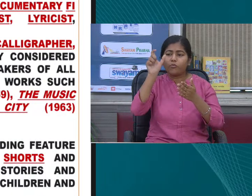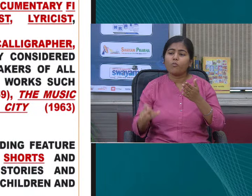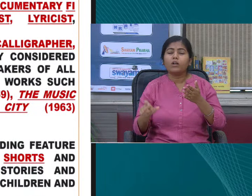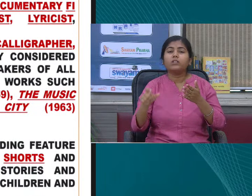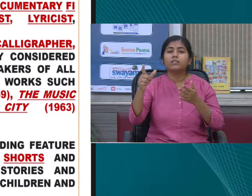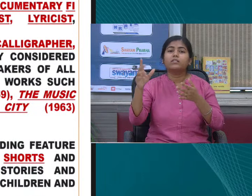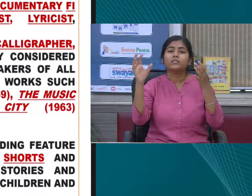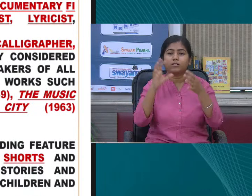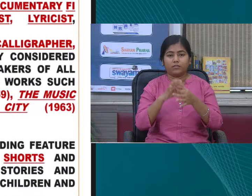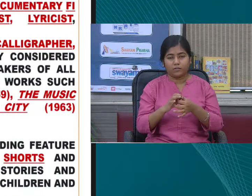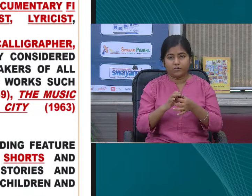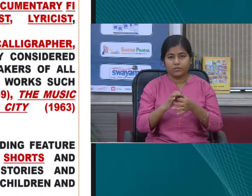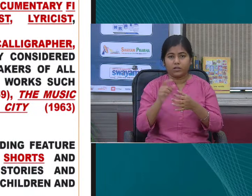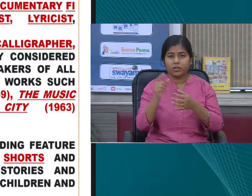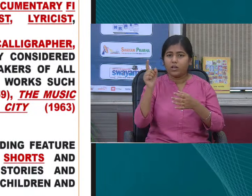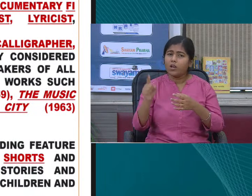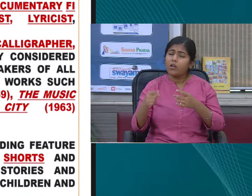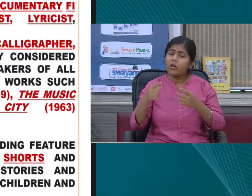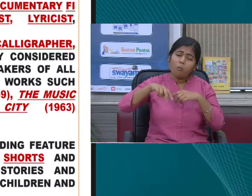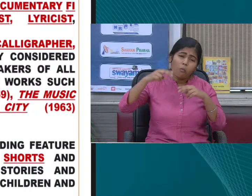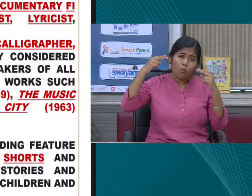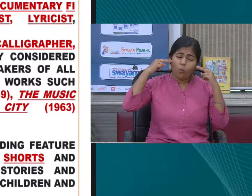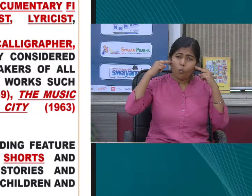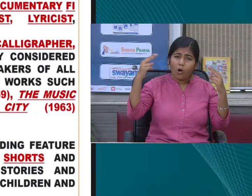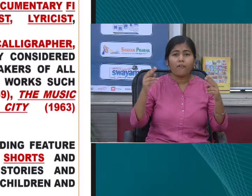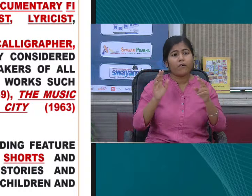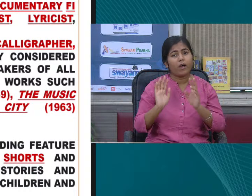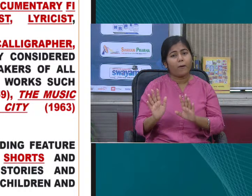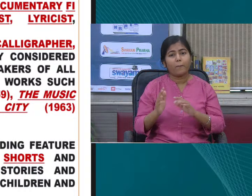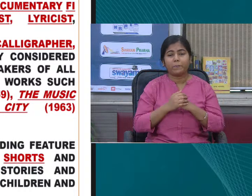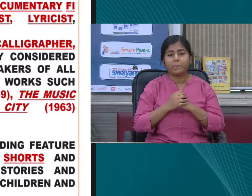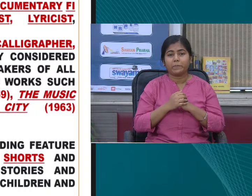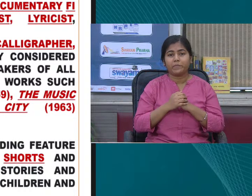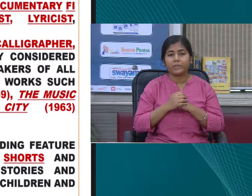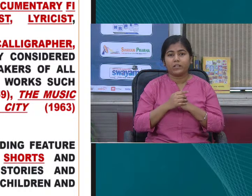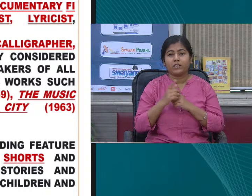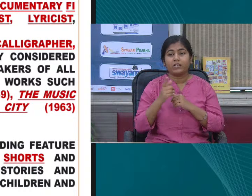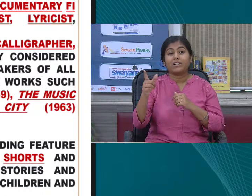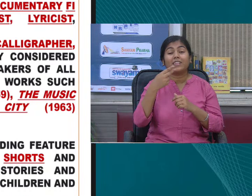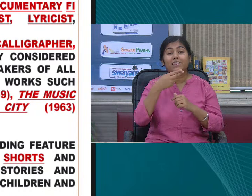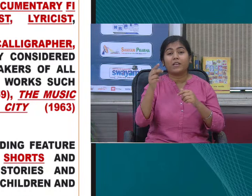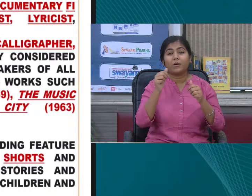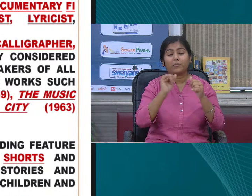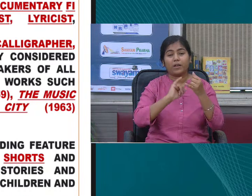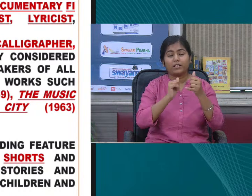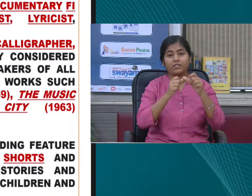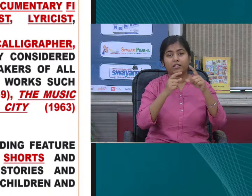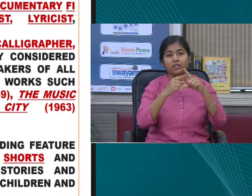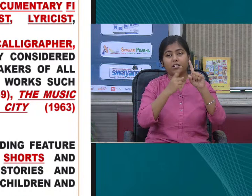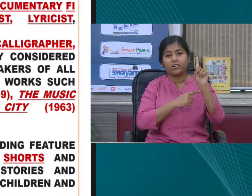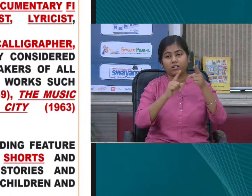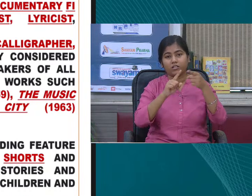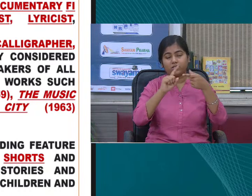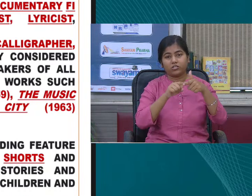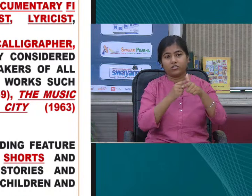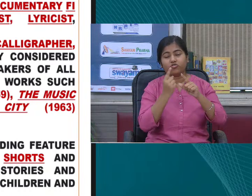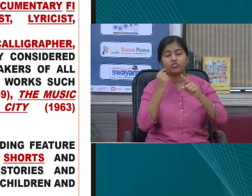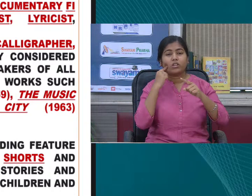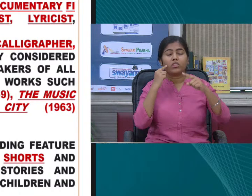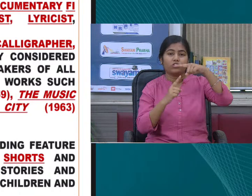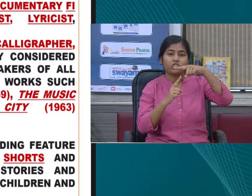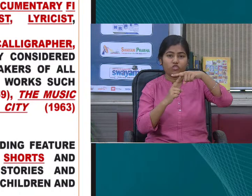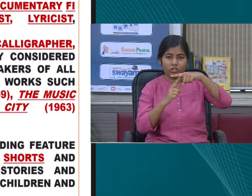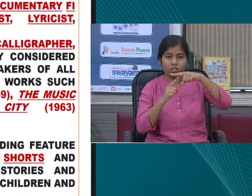he is a well-acclaimed, well-known face to all of us, right? He's Satyajit Ray. He's a great,